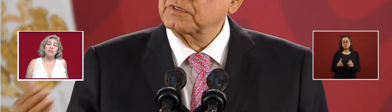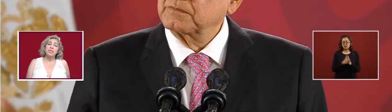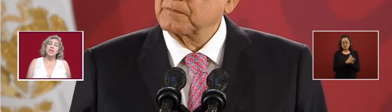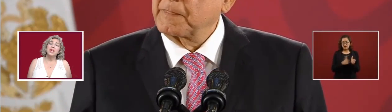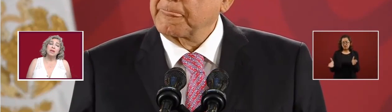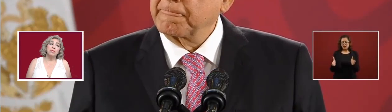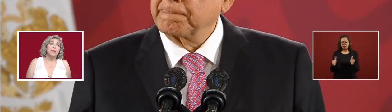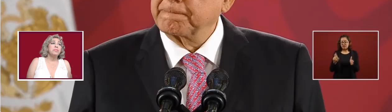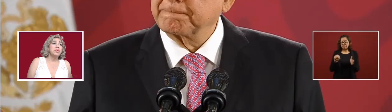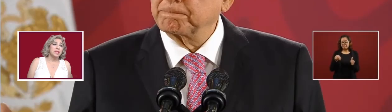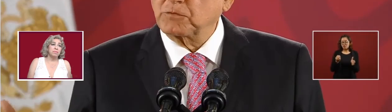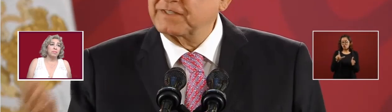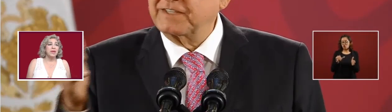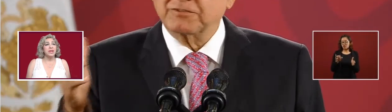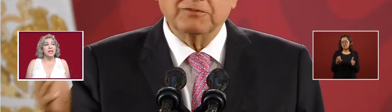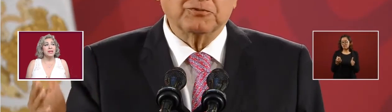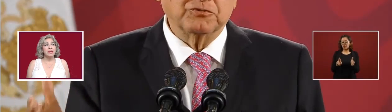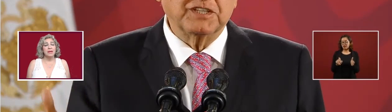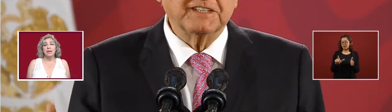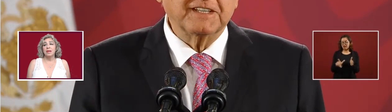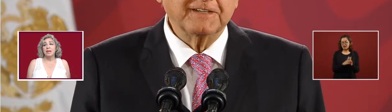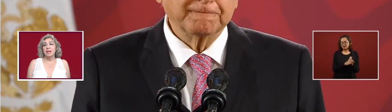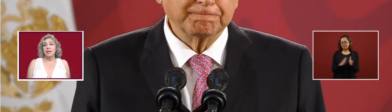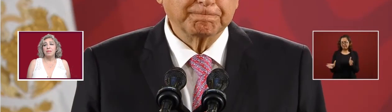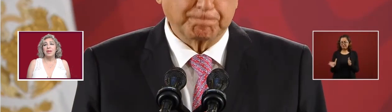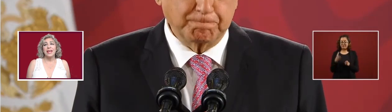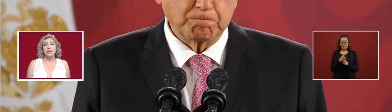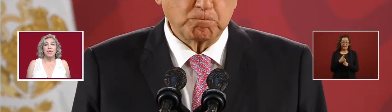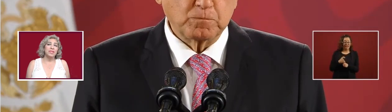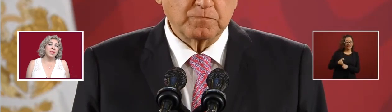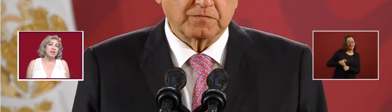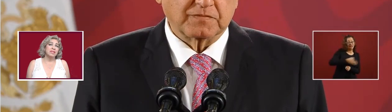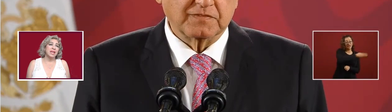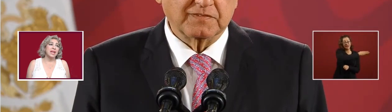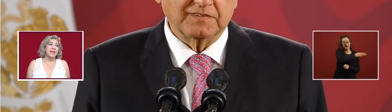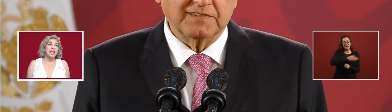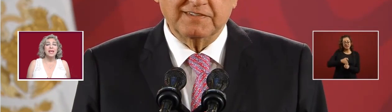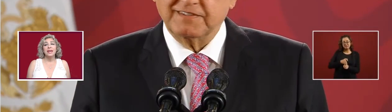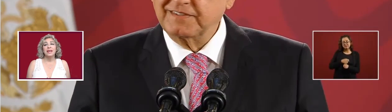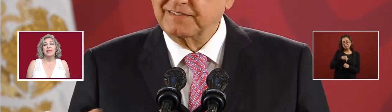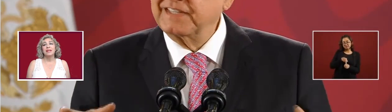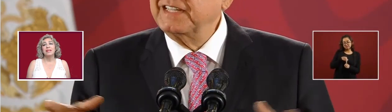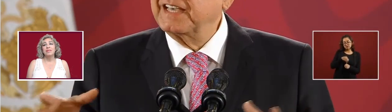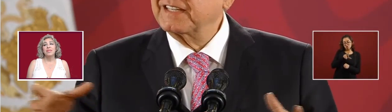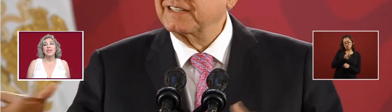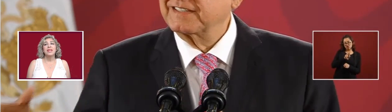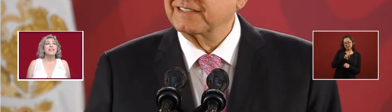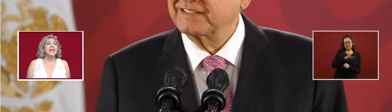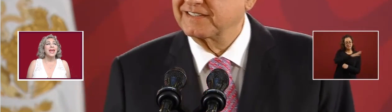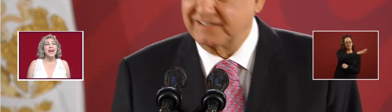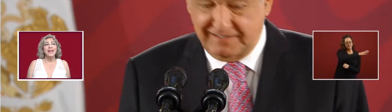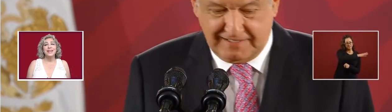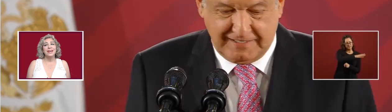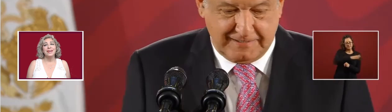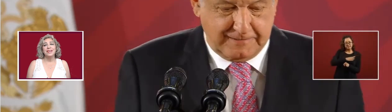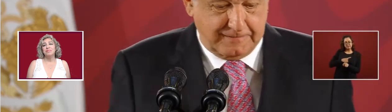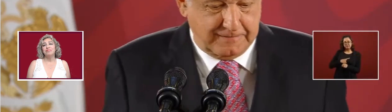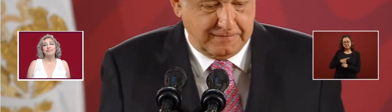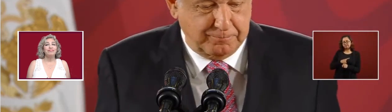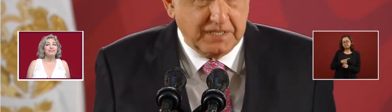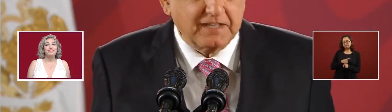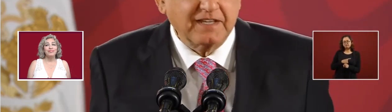Before the neoliberal period, like, around the years 80, they had,